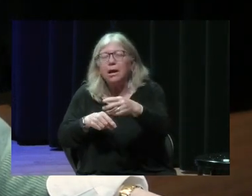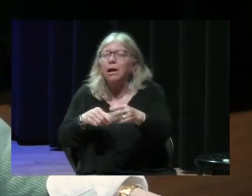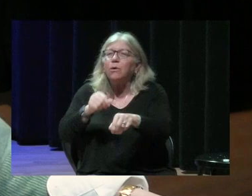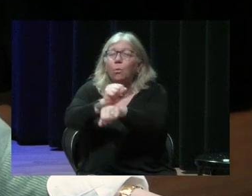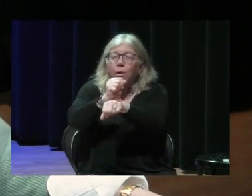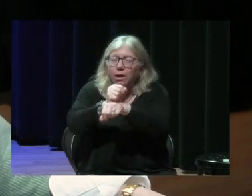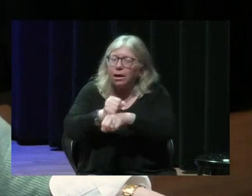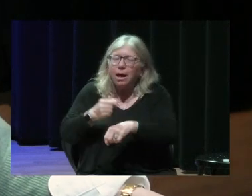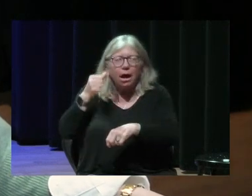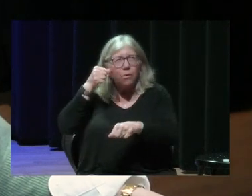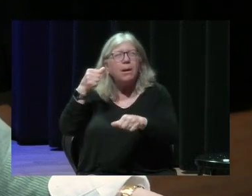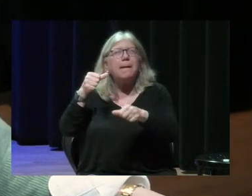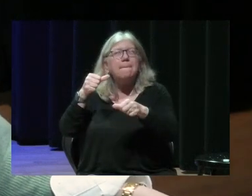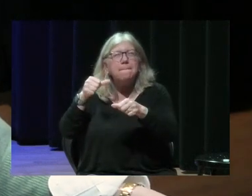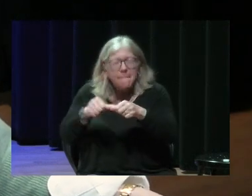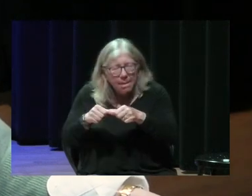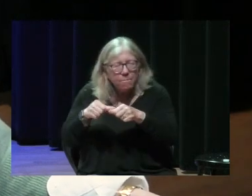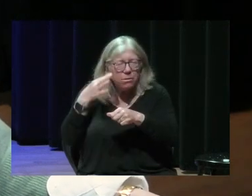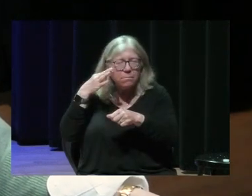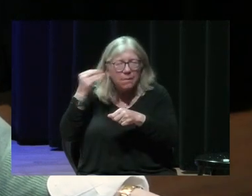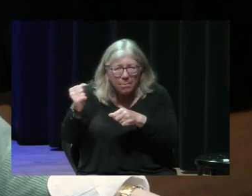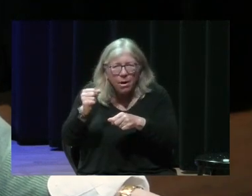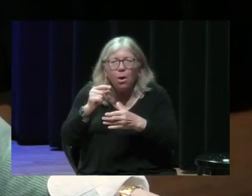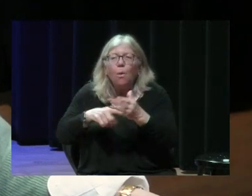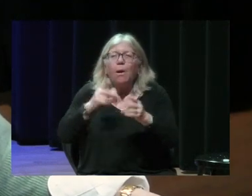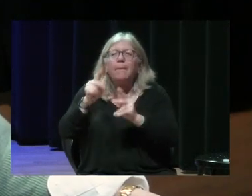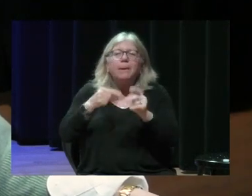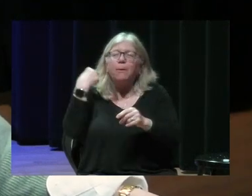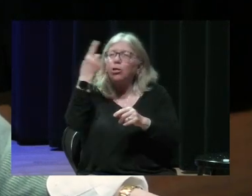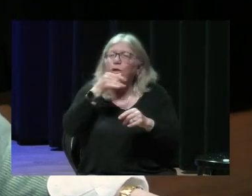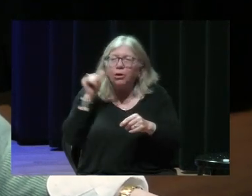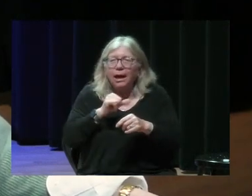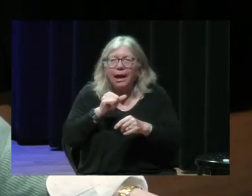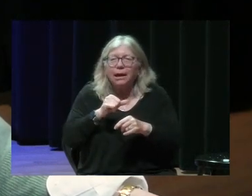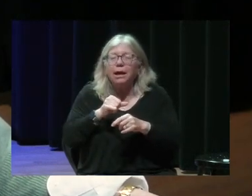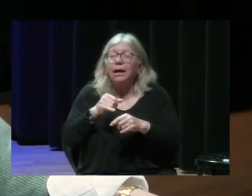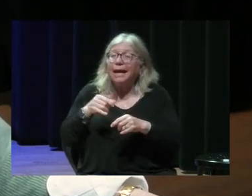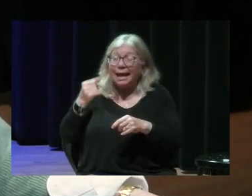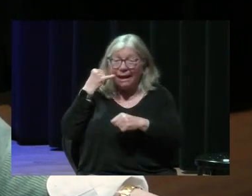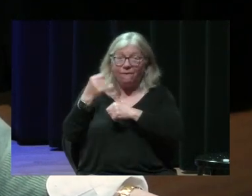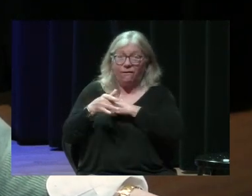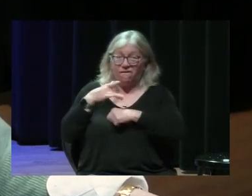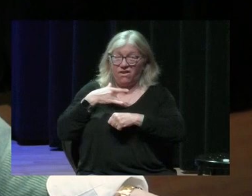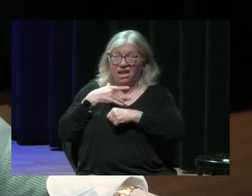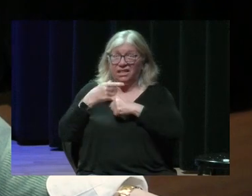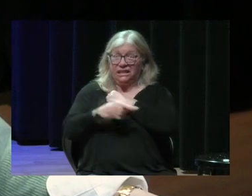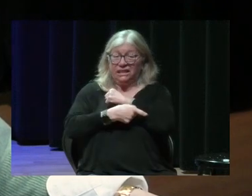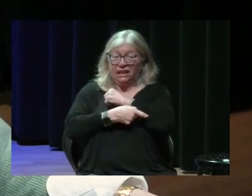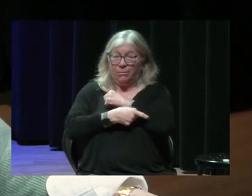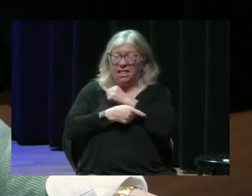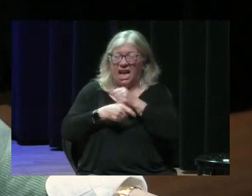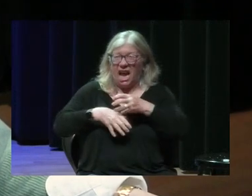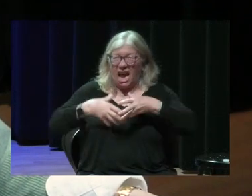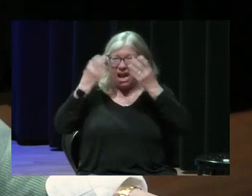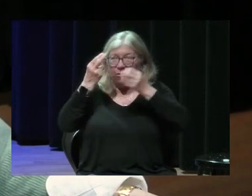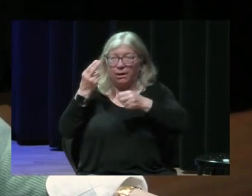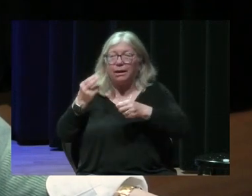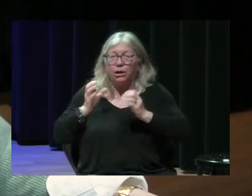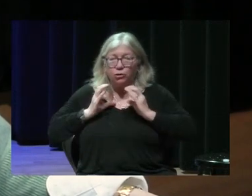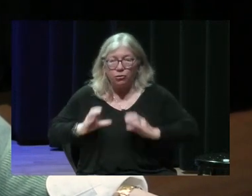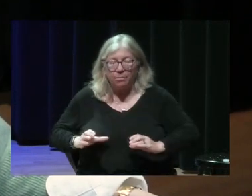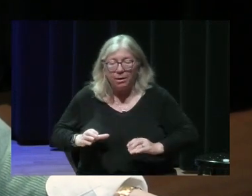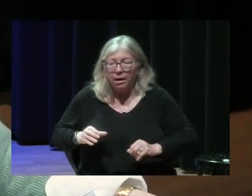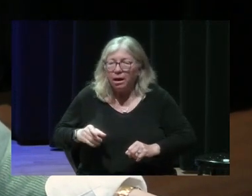memory. Remember what people look like when they act like that. So when you're tempted to act like that, that angry consumer, like, you